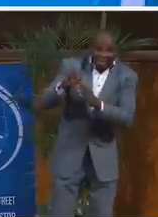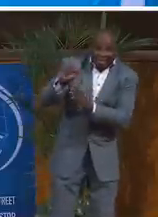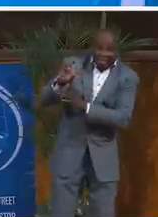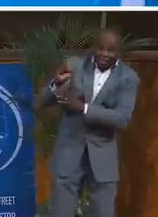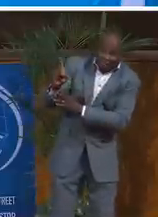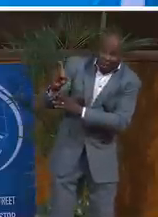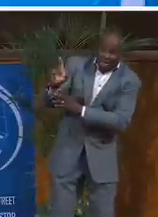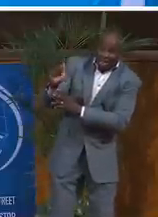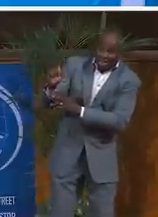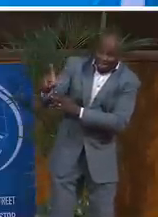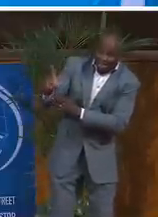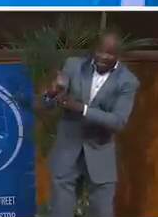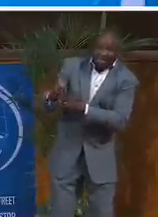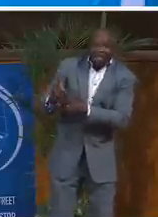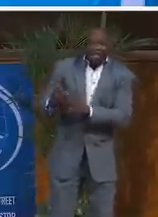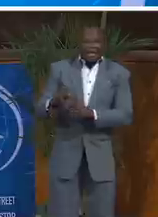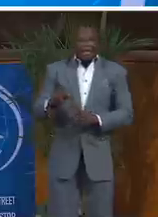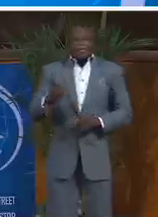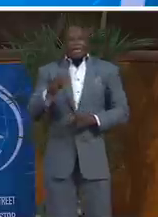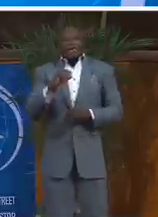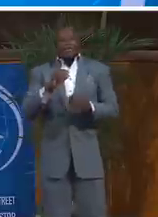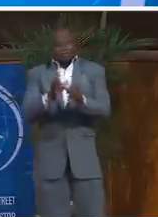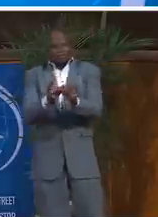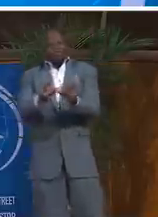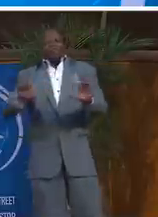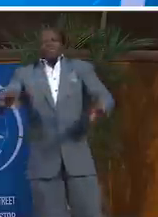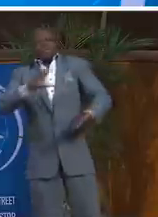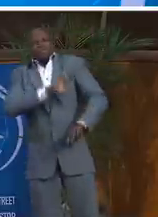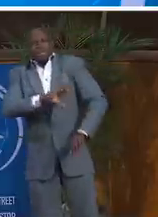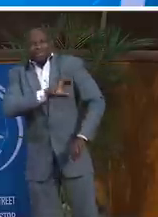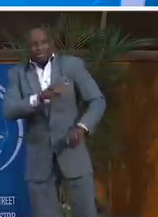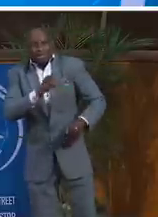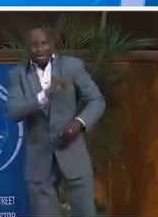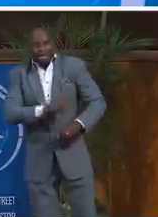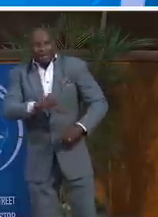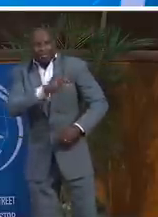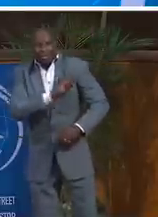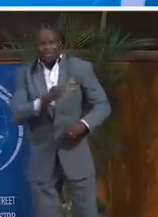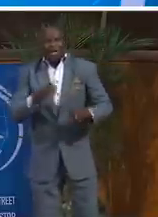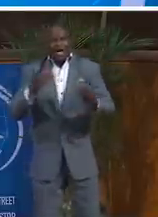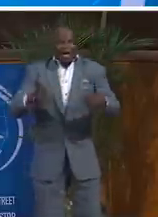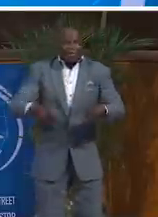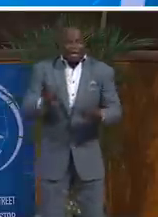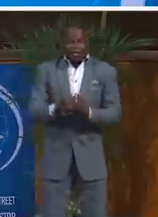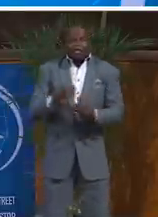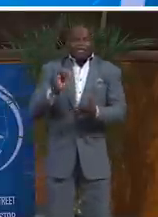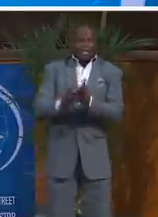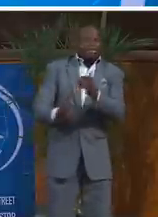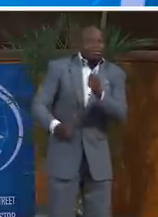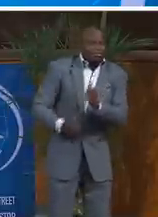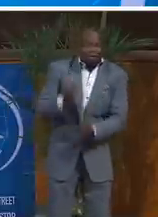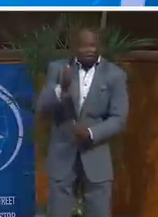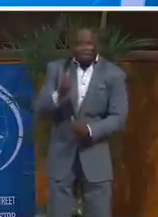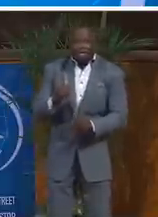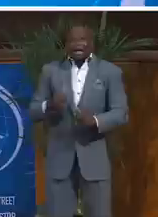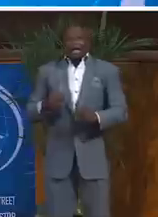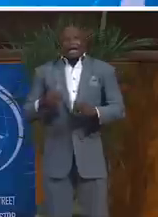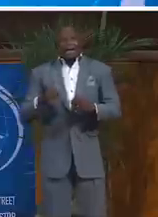81, Domitian comes to reign. And Domitian is arguably